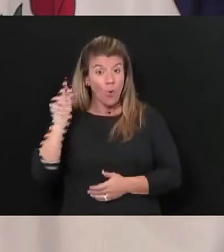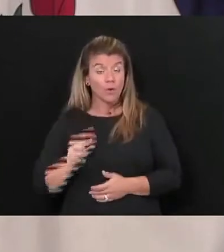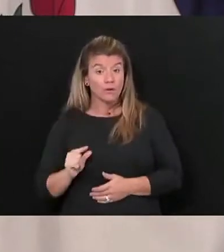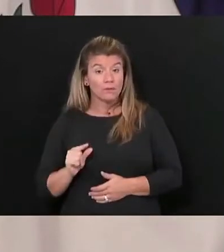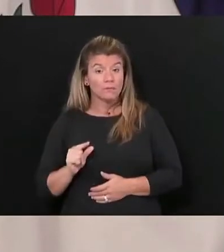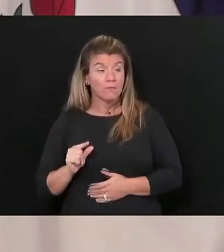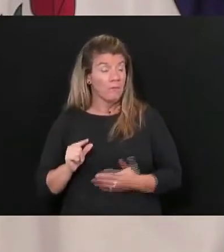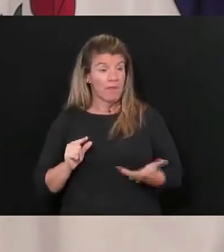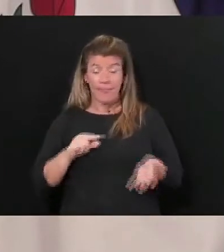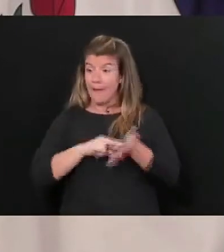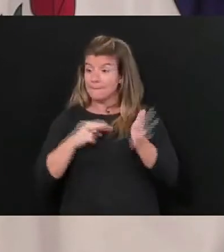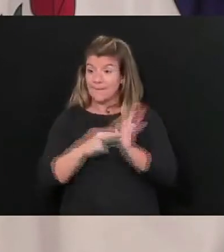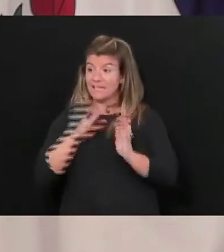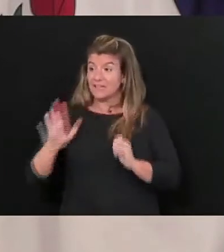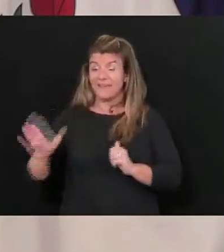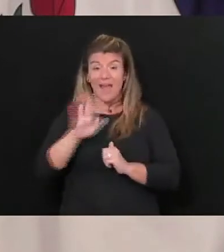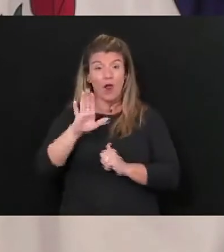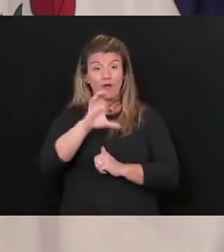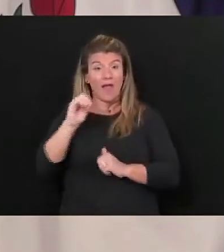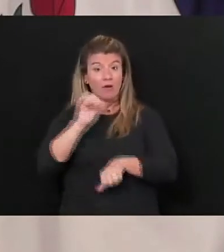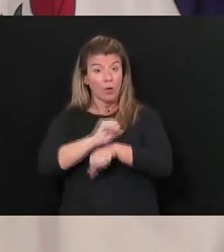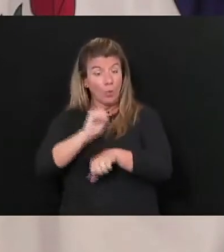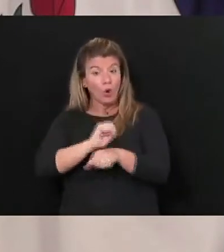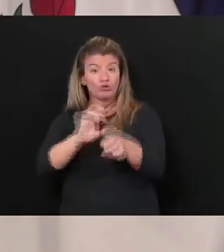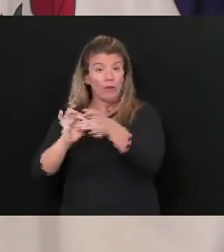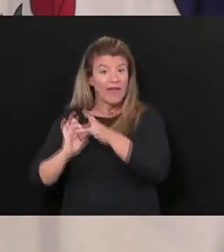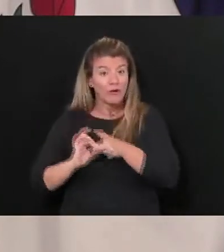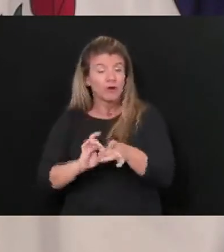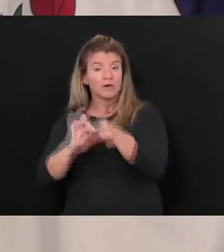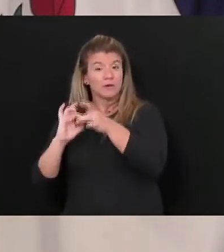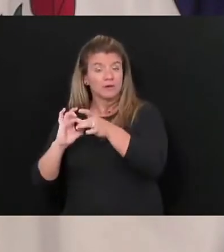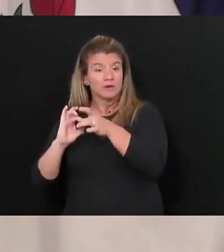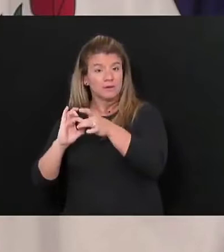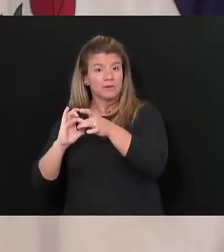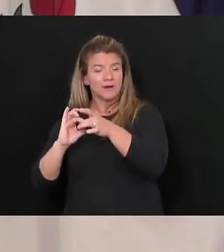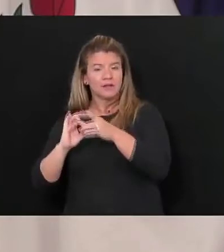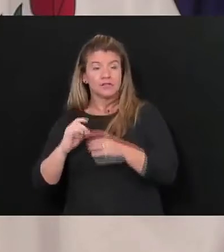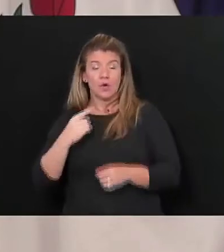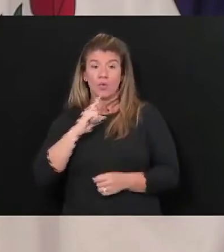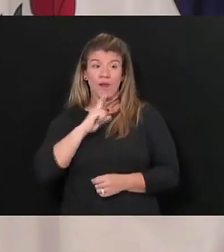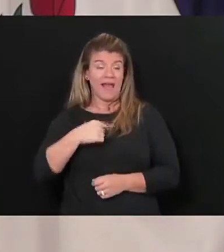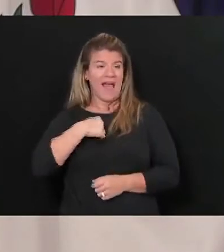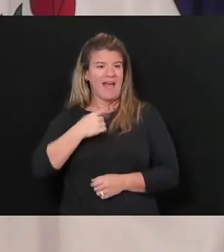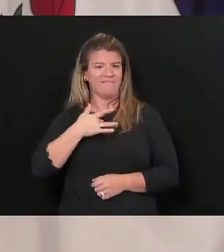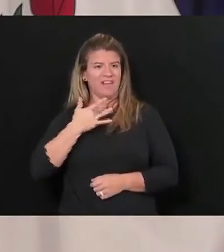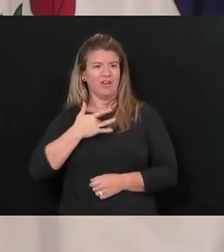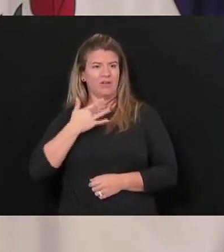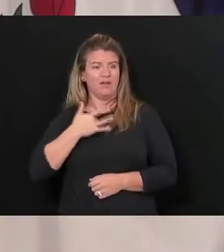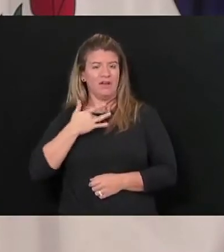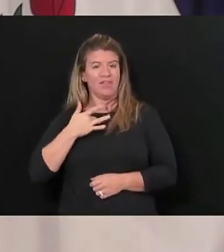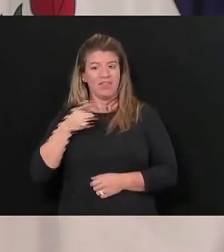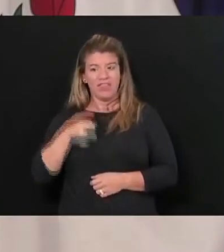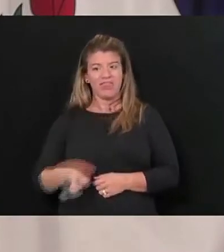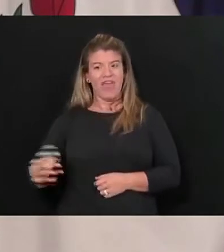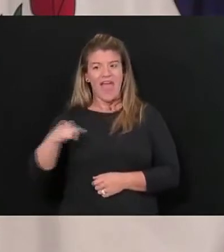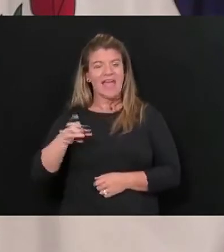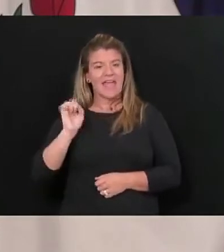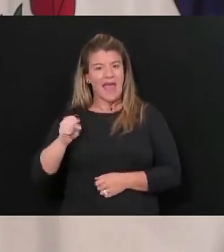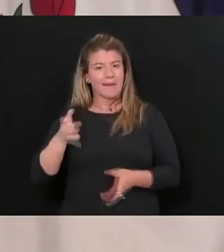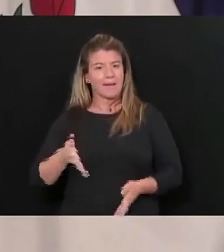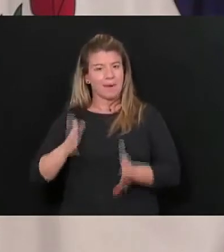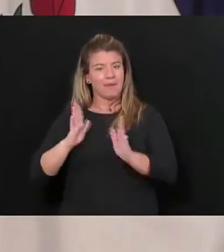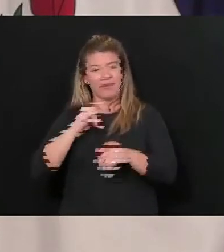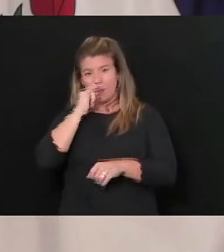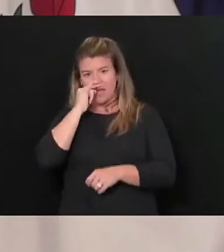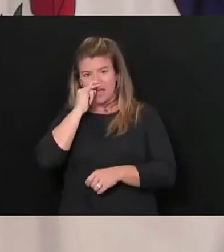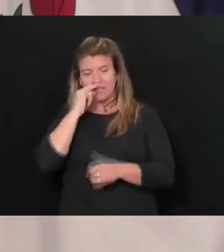did great work in the county to get there and everything. I see no reason whatsoever that we ought not be able to allow those kids